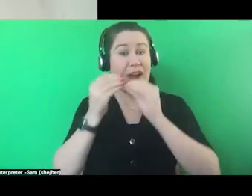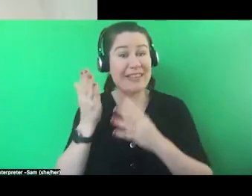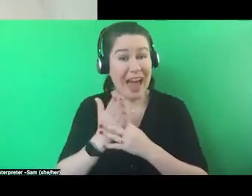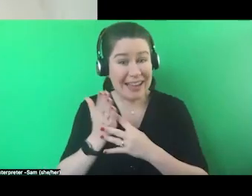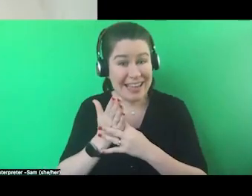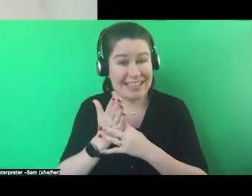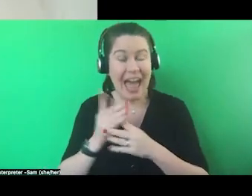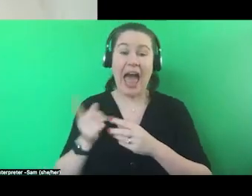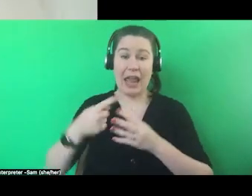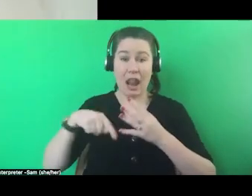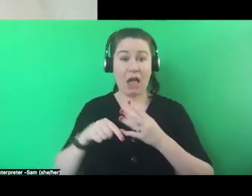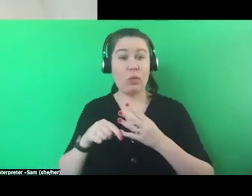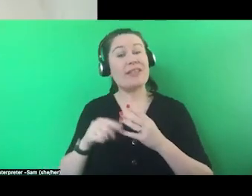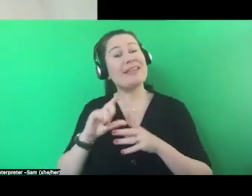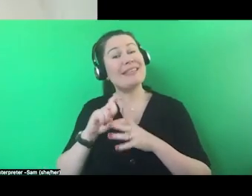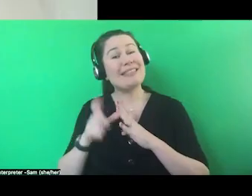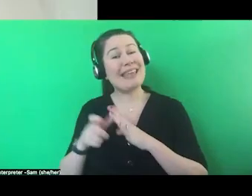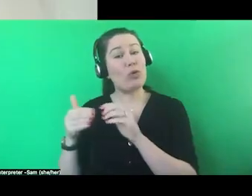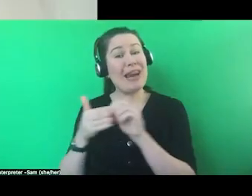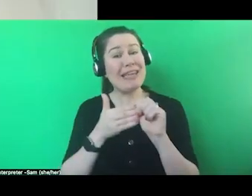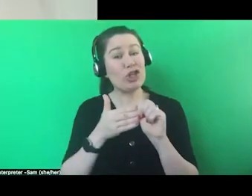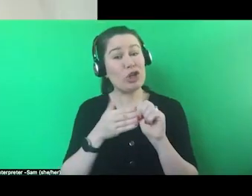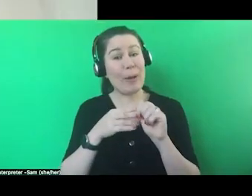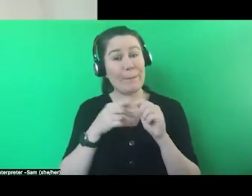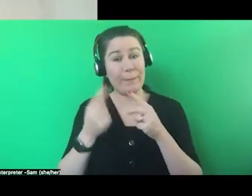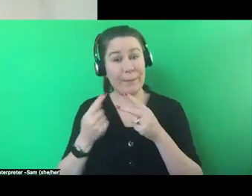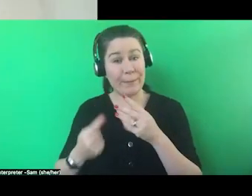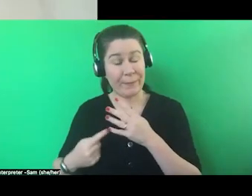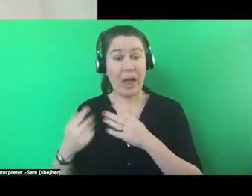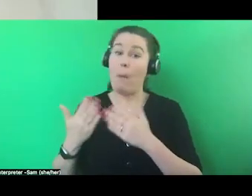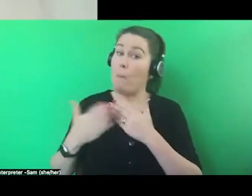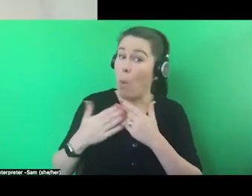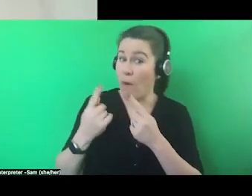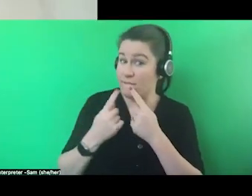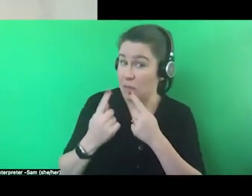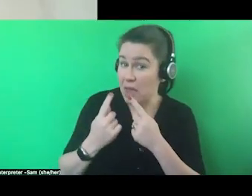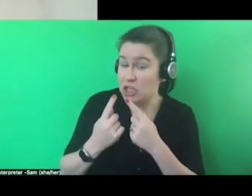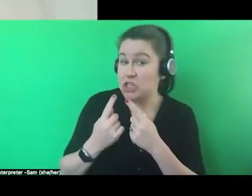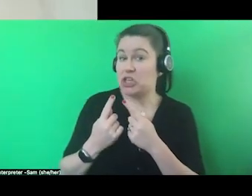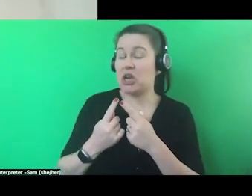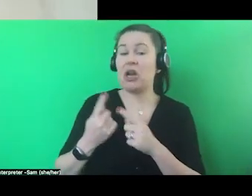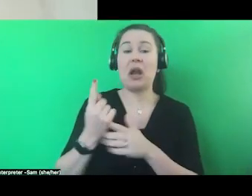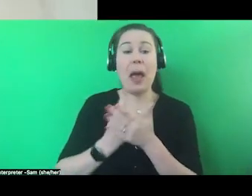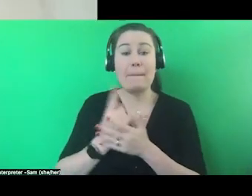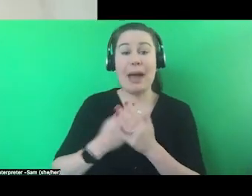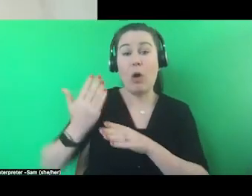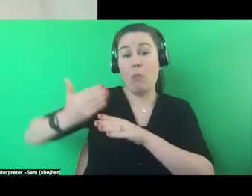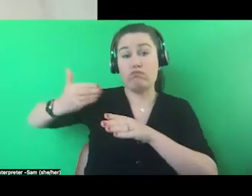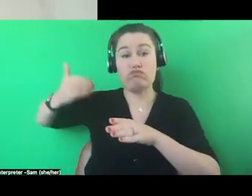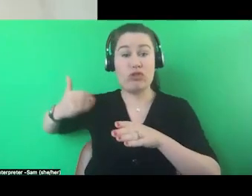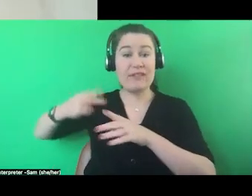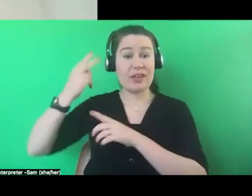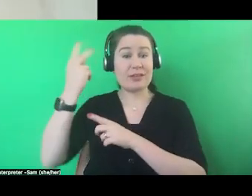disabled leadership. And you can also find out more information about previous artists and